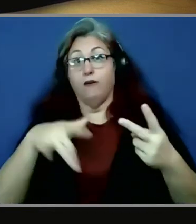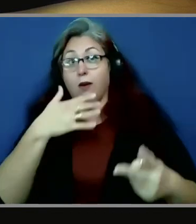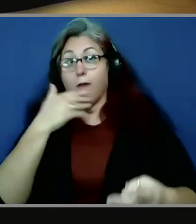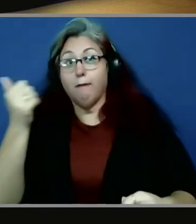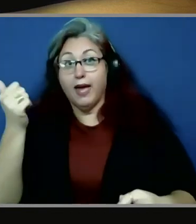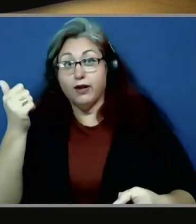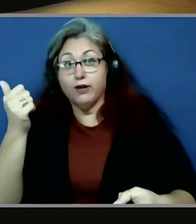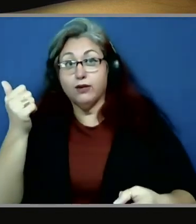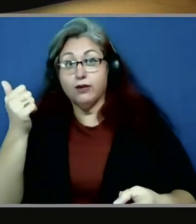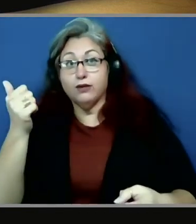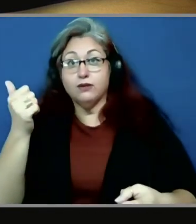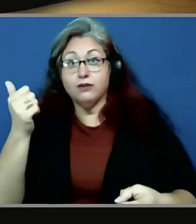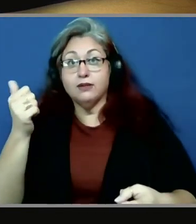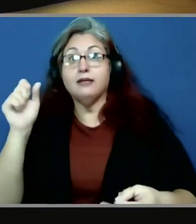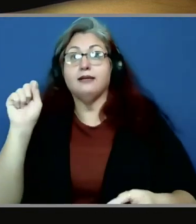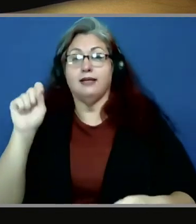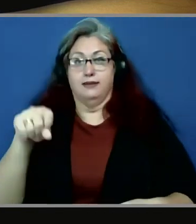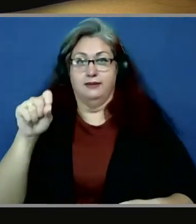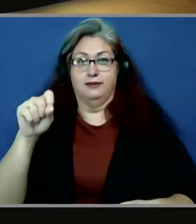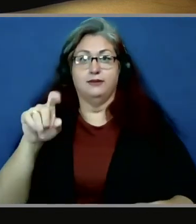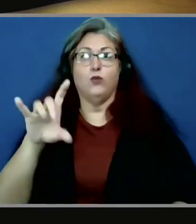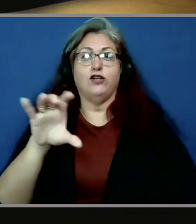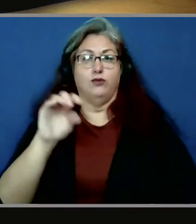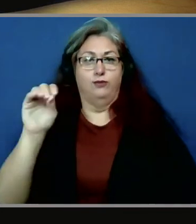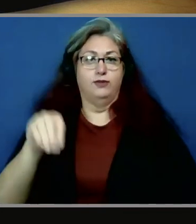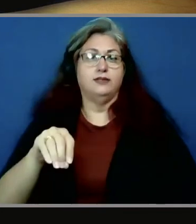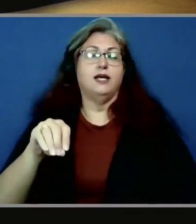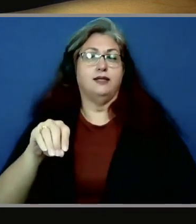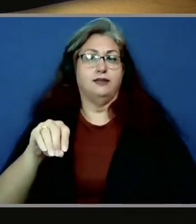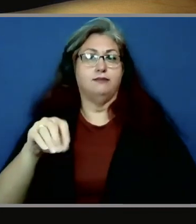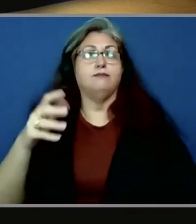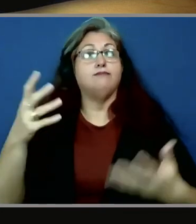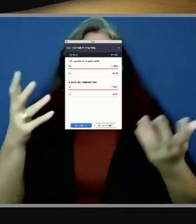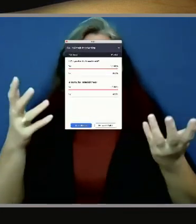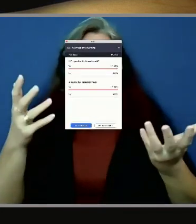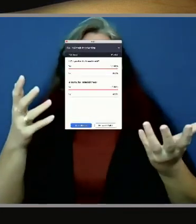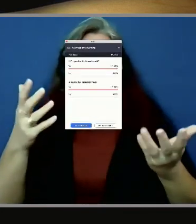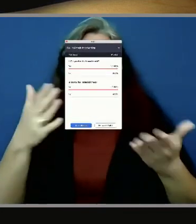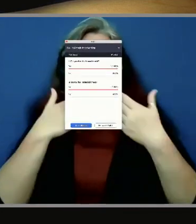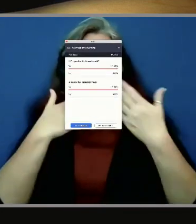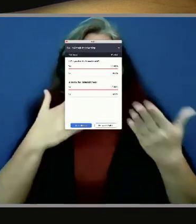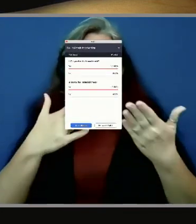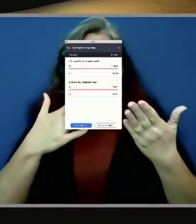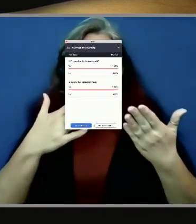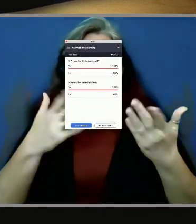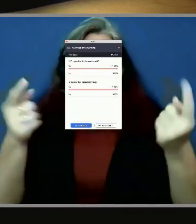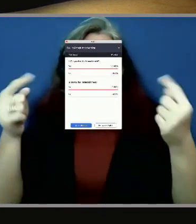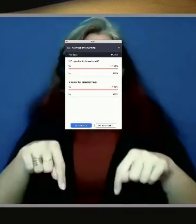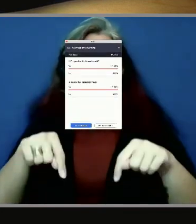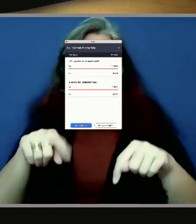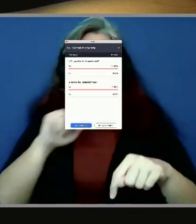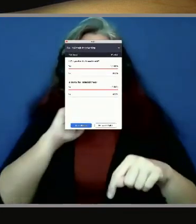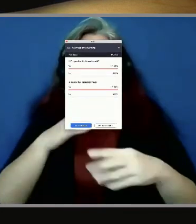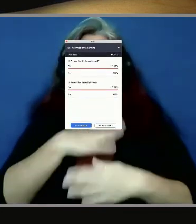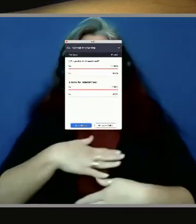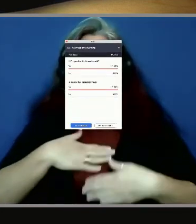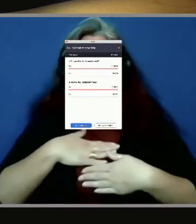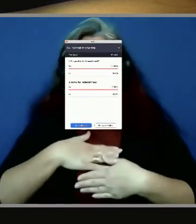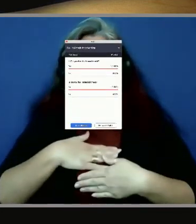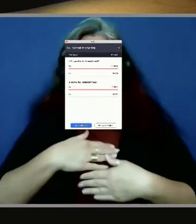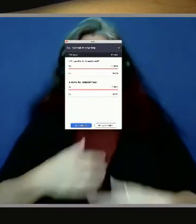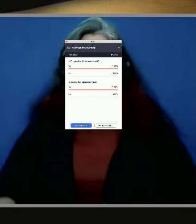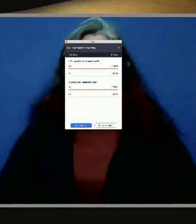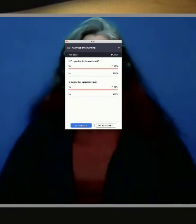informed? Yes, 100%. So mahalo for being here. We really appreciate that.